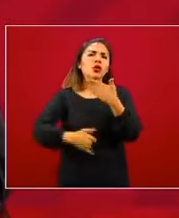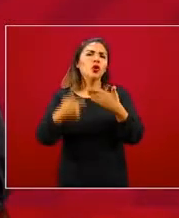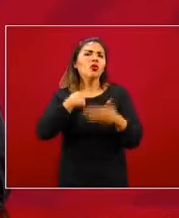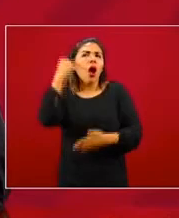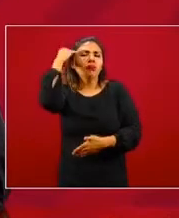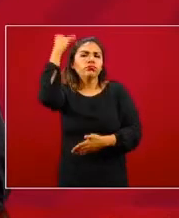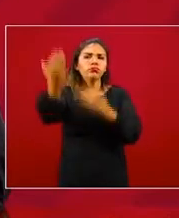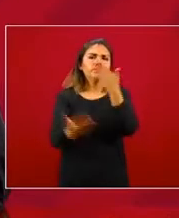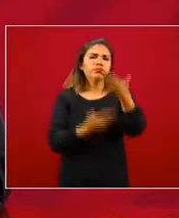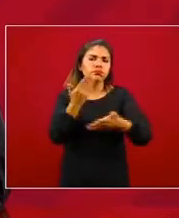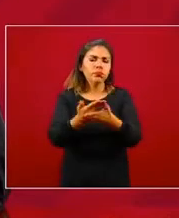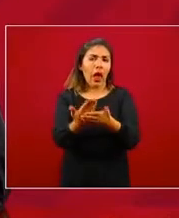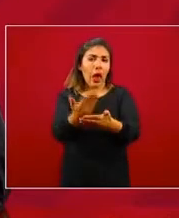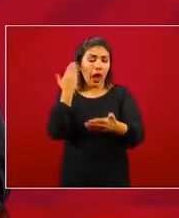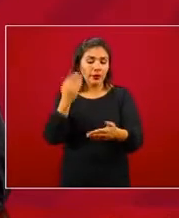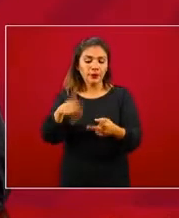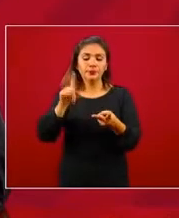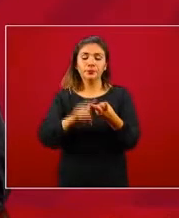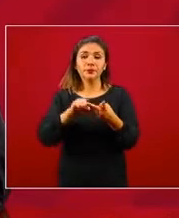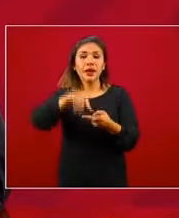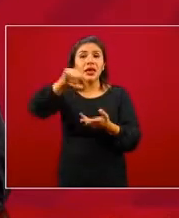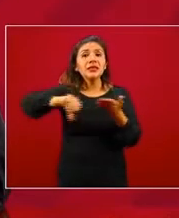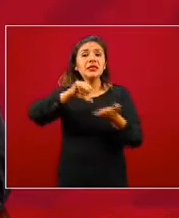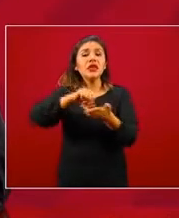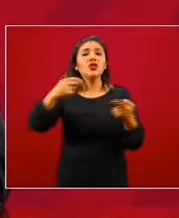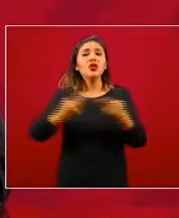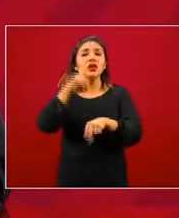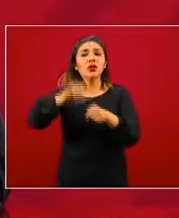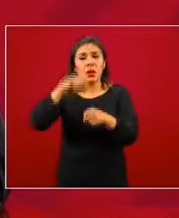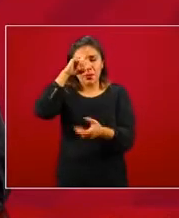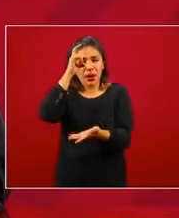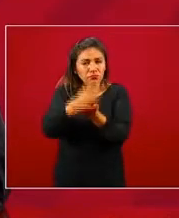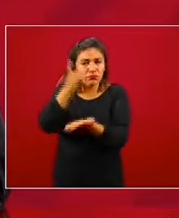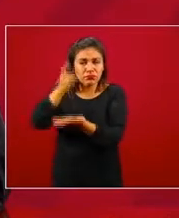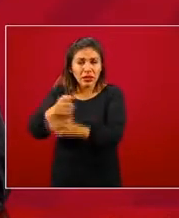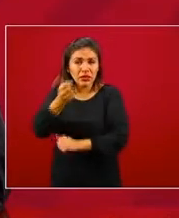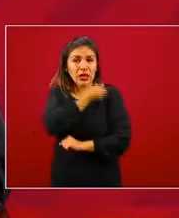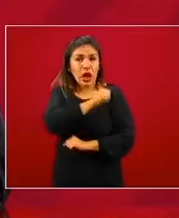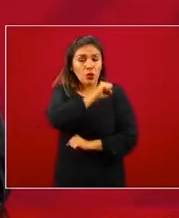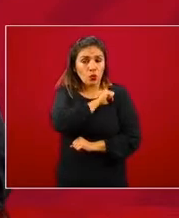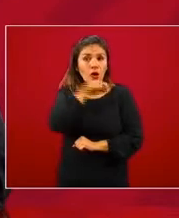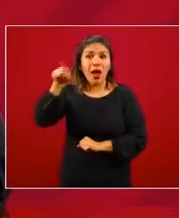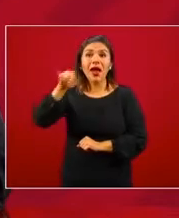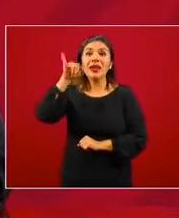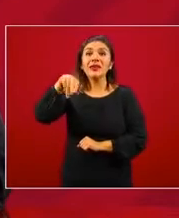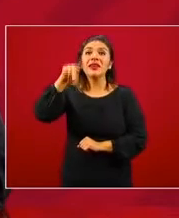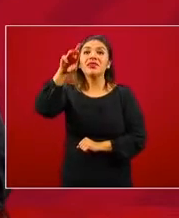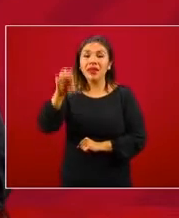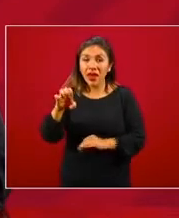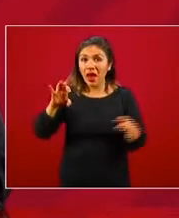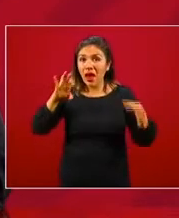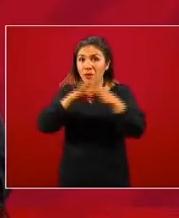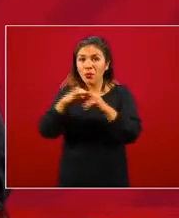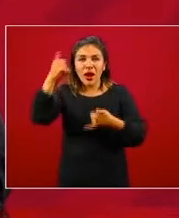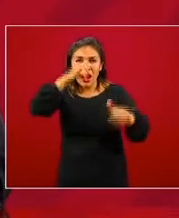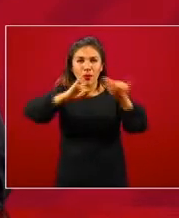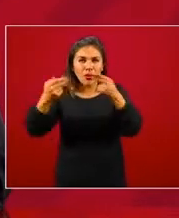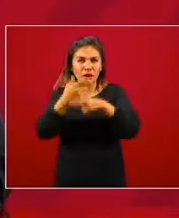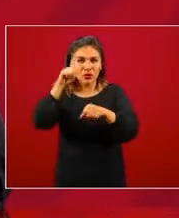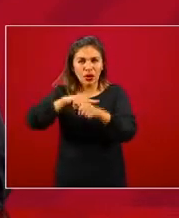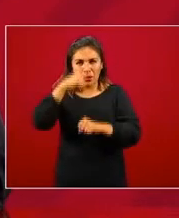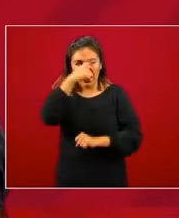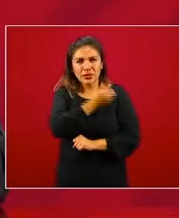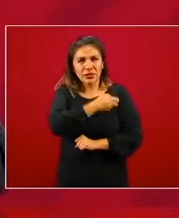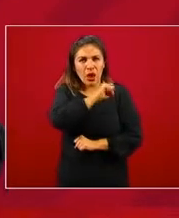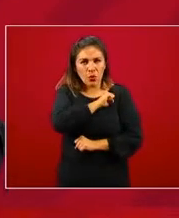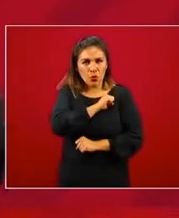that we began with our administration. Our National Diagnosis Health System, which INDRE will also be part of,